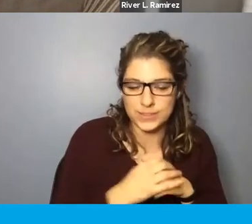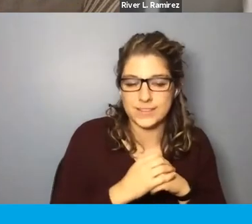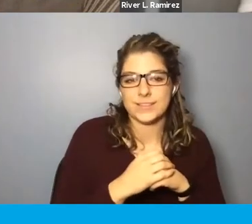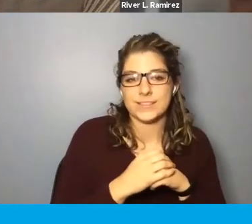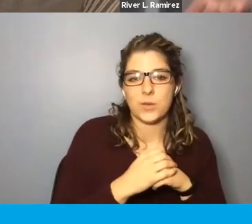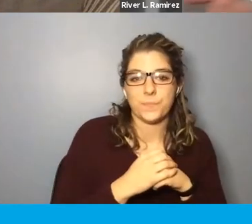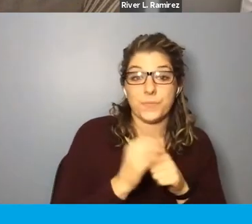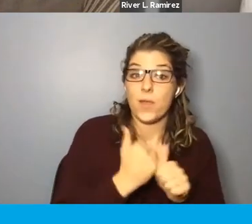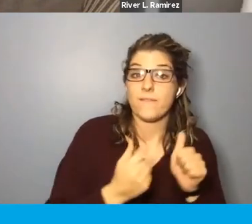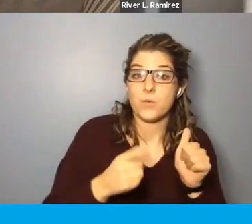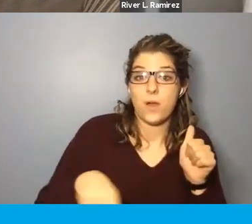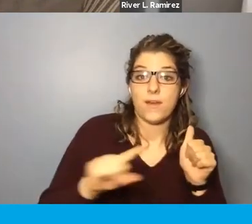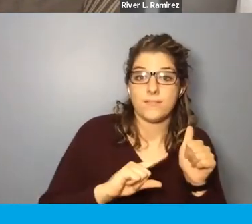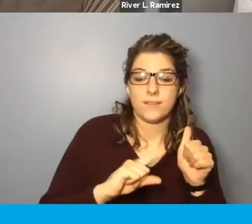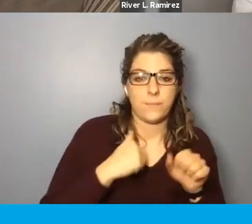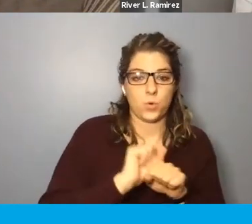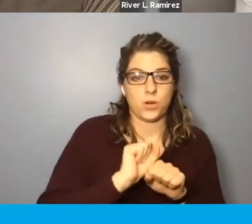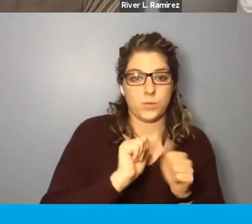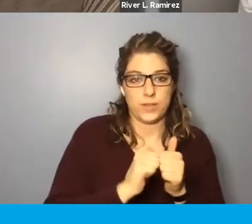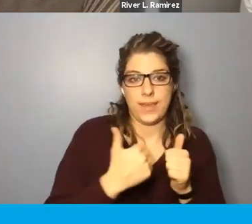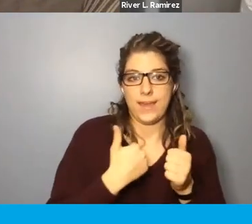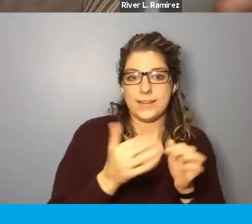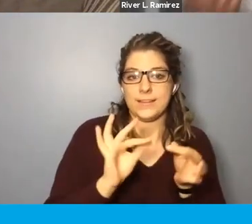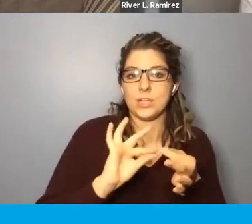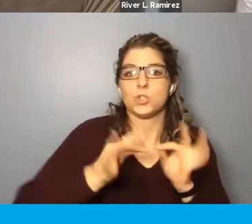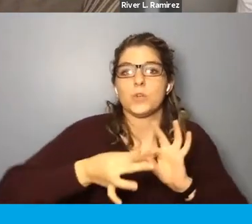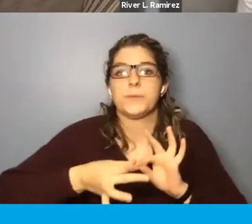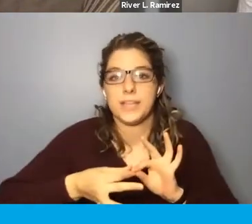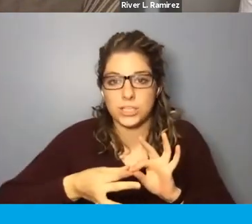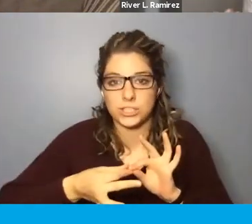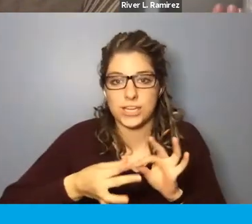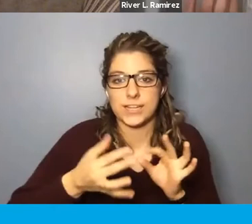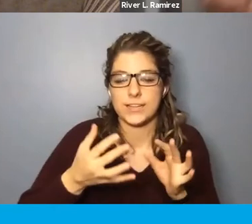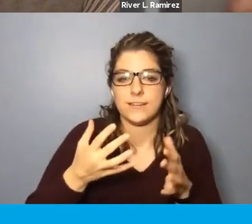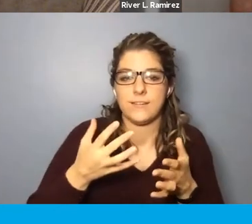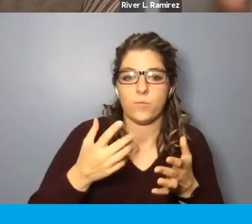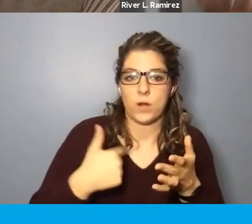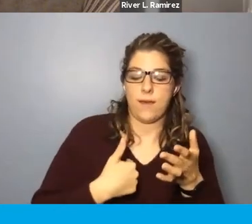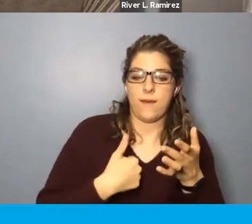Right. So everyone I'm working with had an interpretation of what